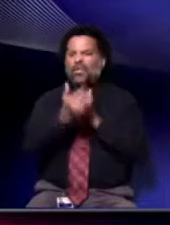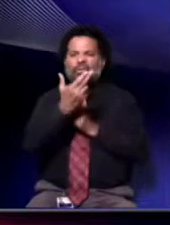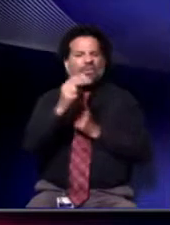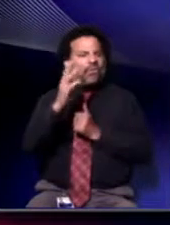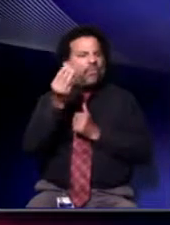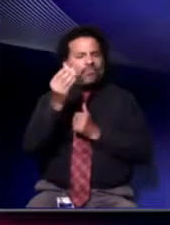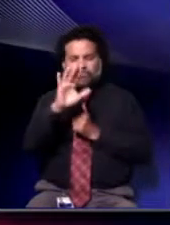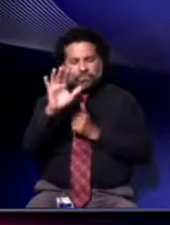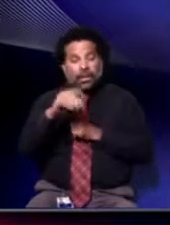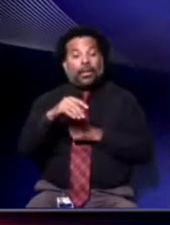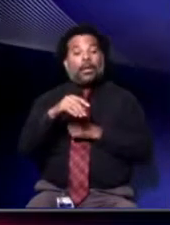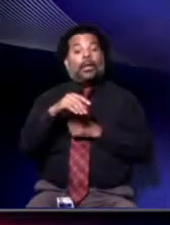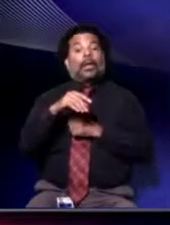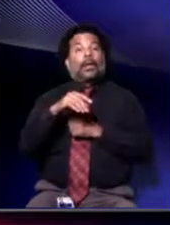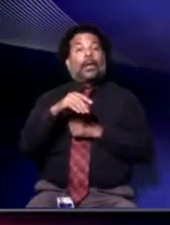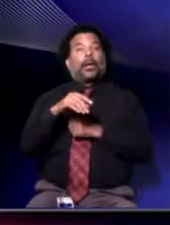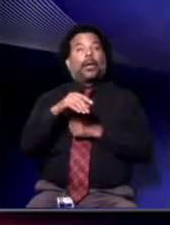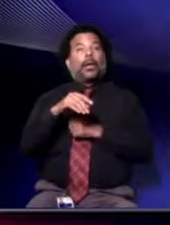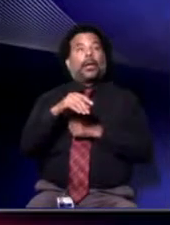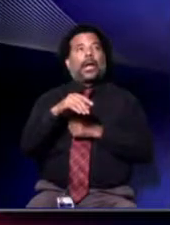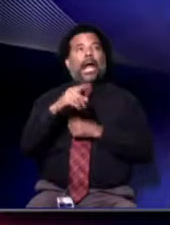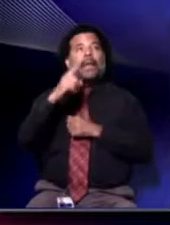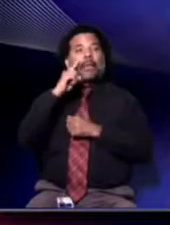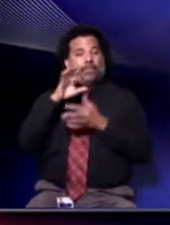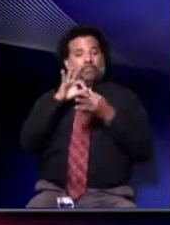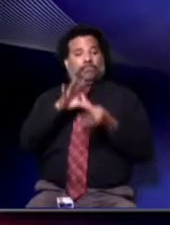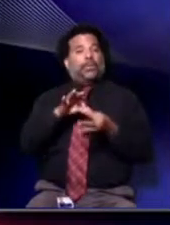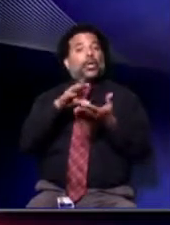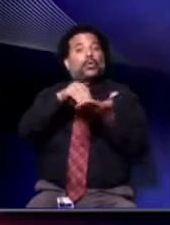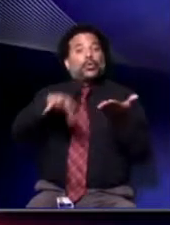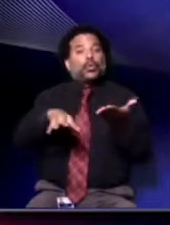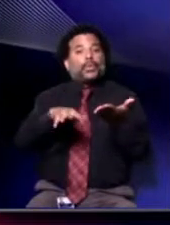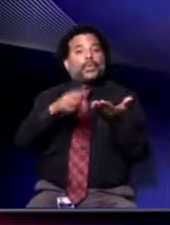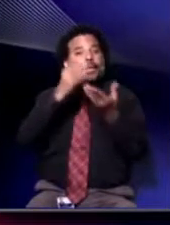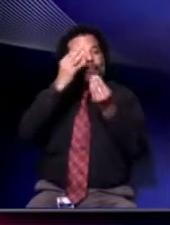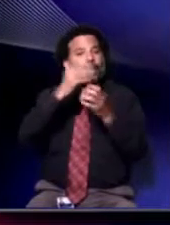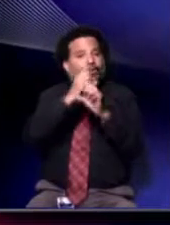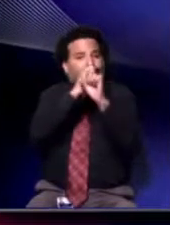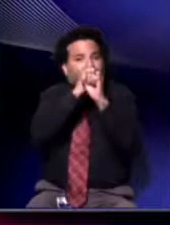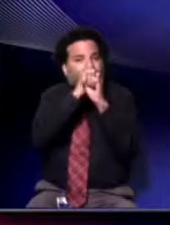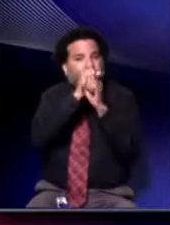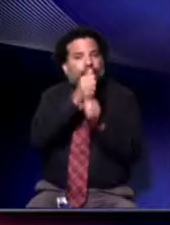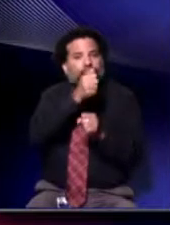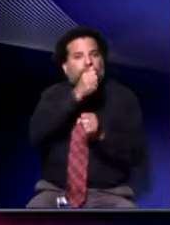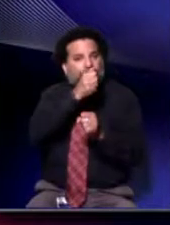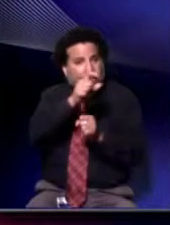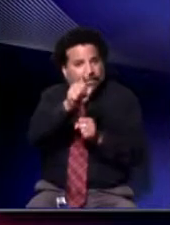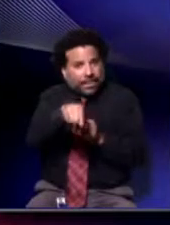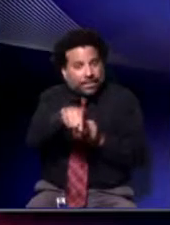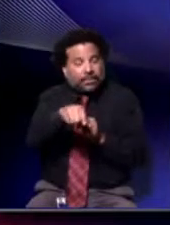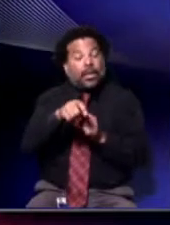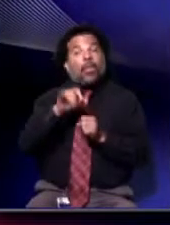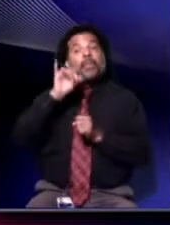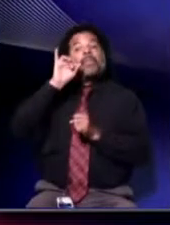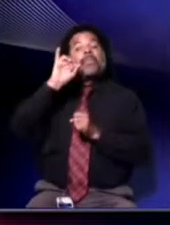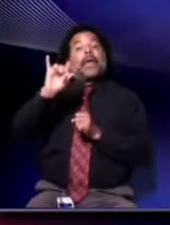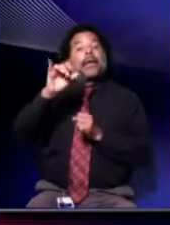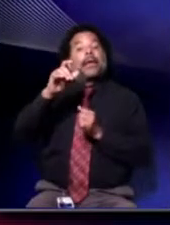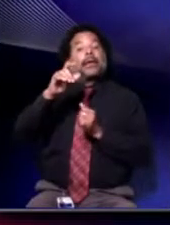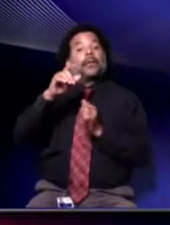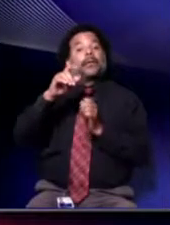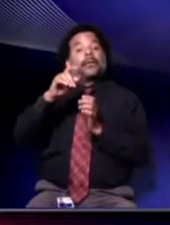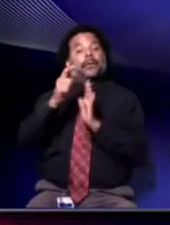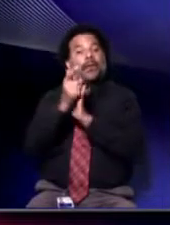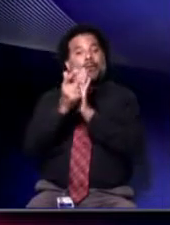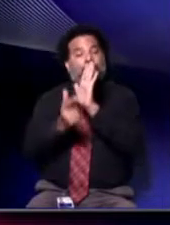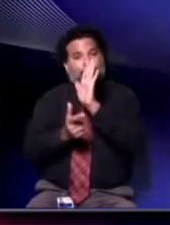had to do with students' data privacy. And through that, through Google Apps